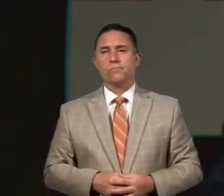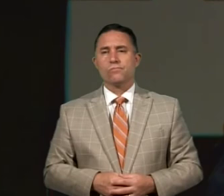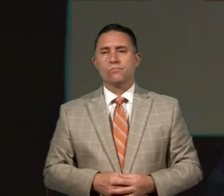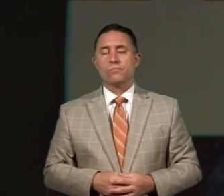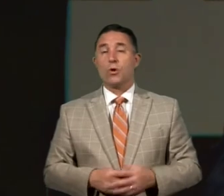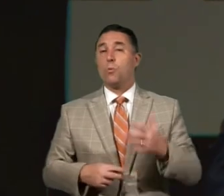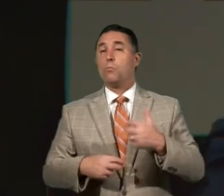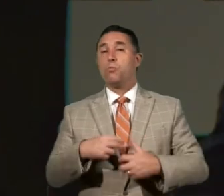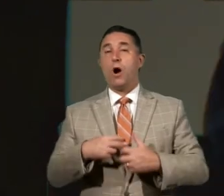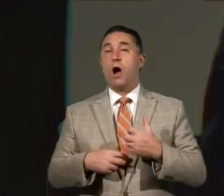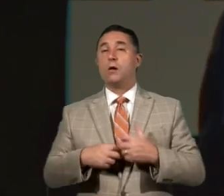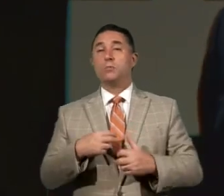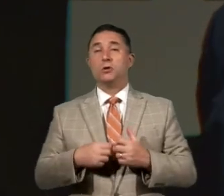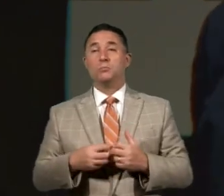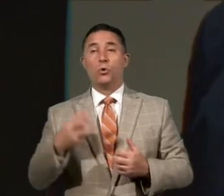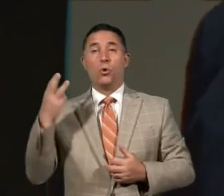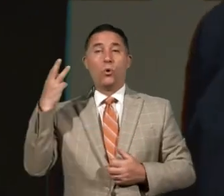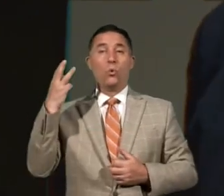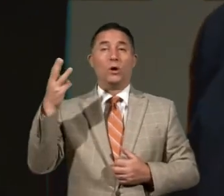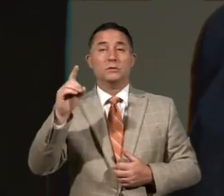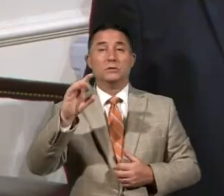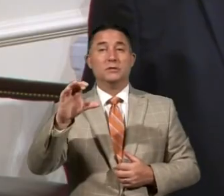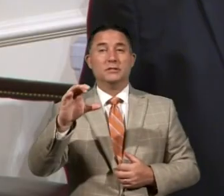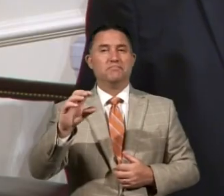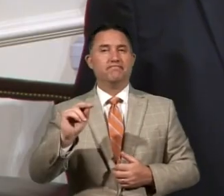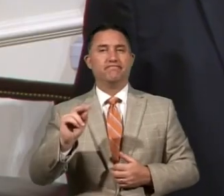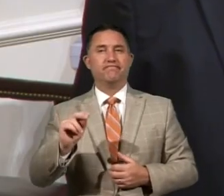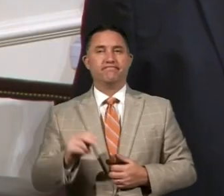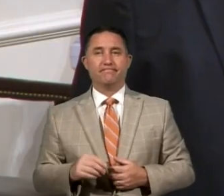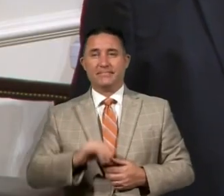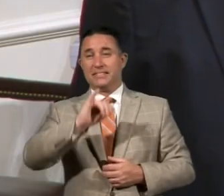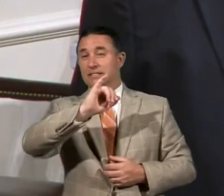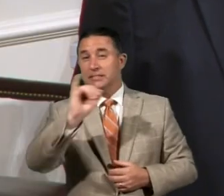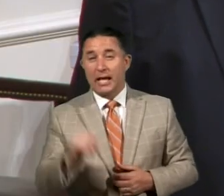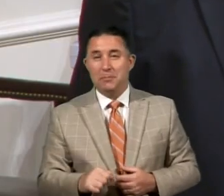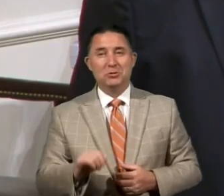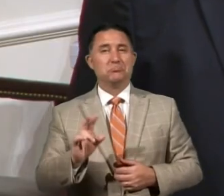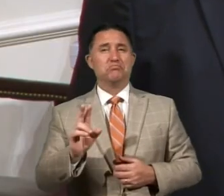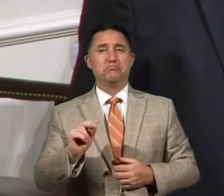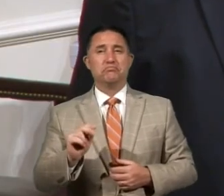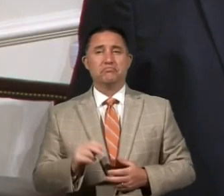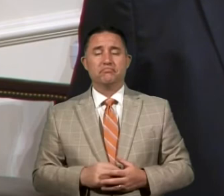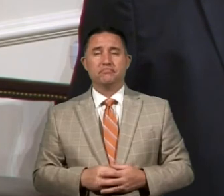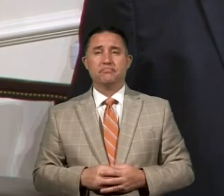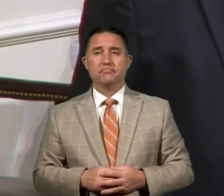The problem is not in Washington, D.C. It's not in Indianapolis.